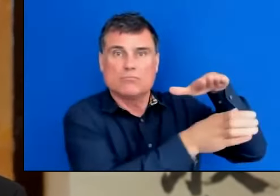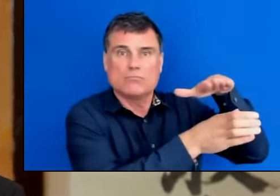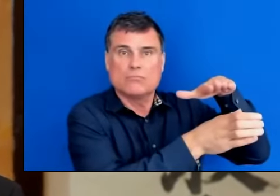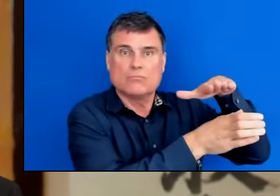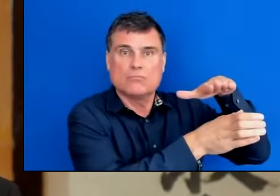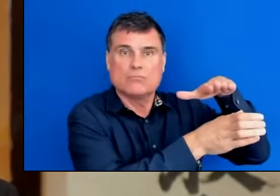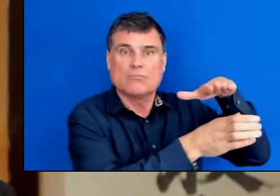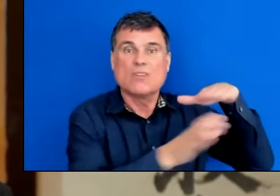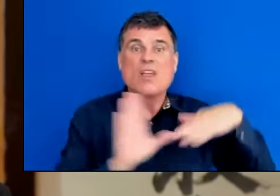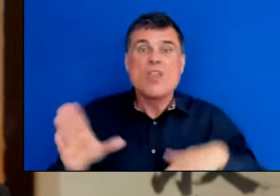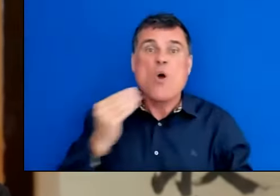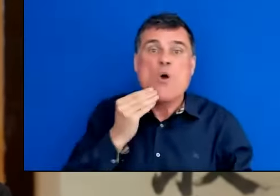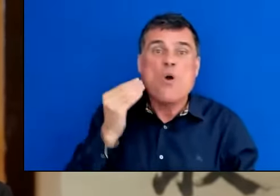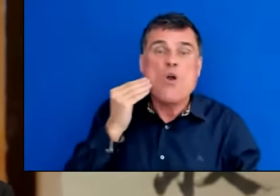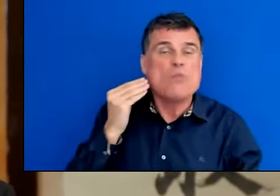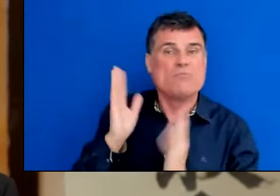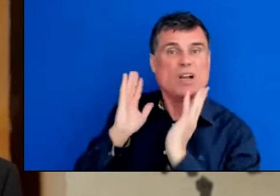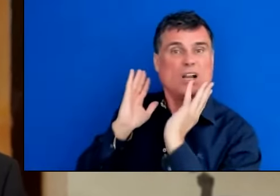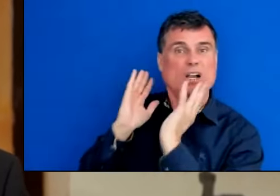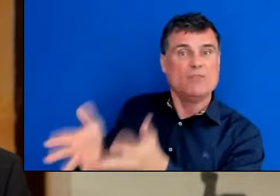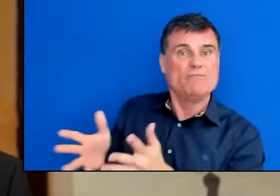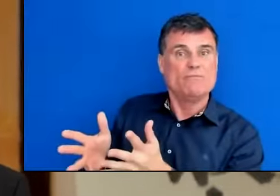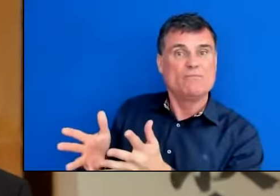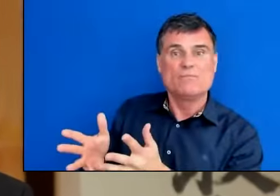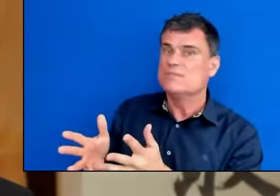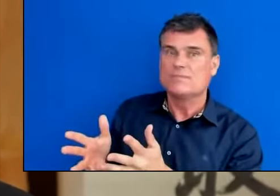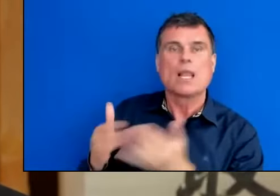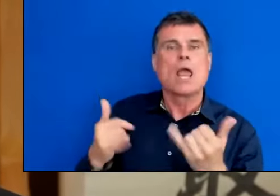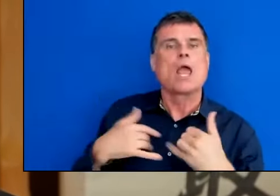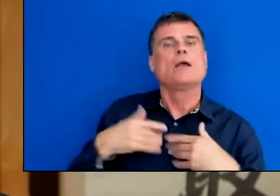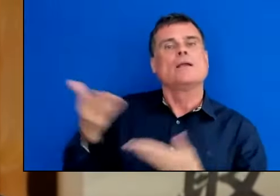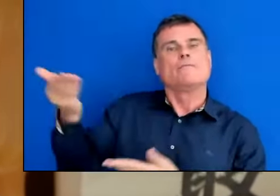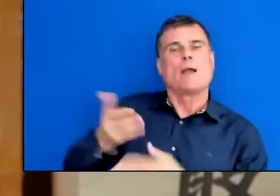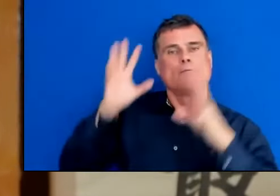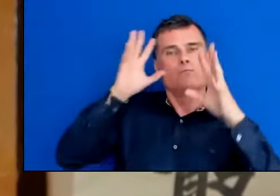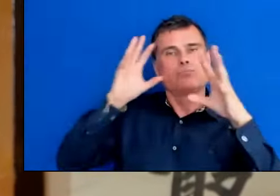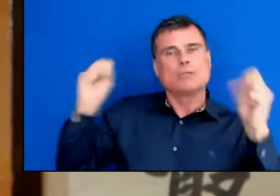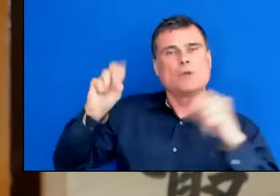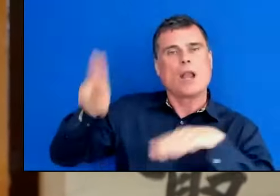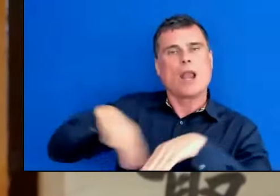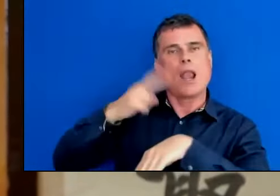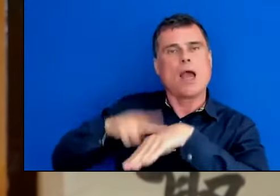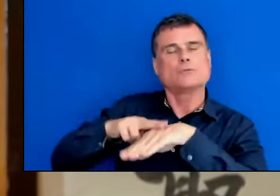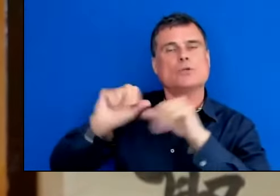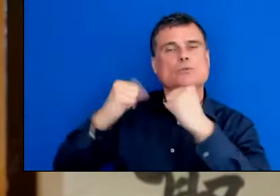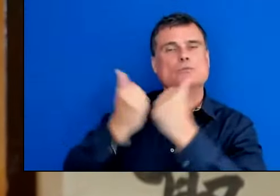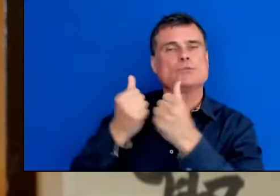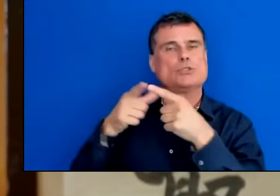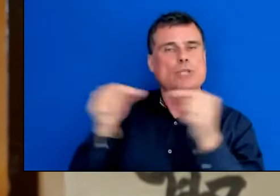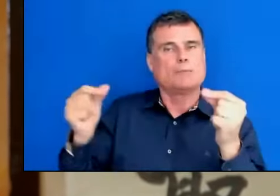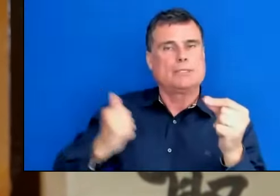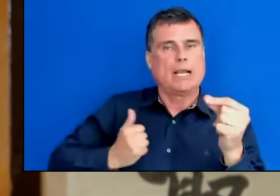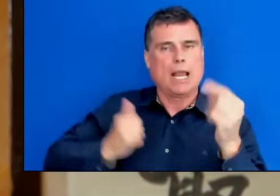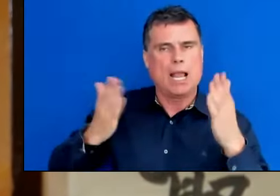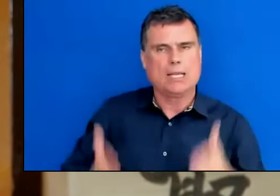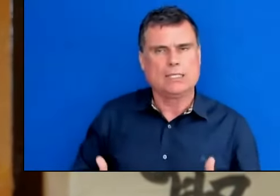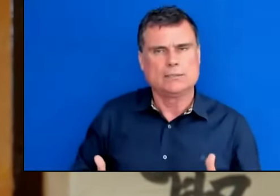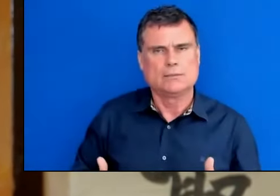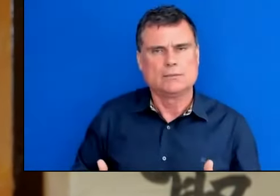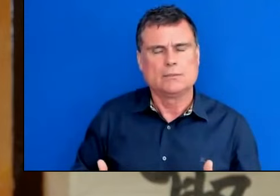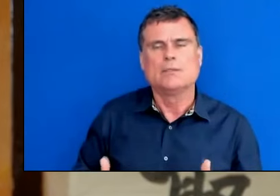and livelihoods behind. I now like to invite the President of the National Association of Japanese Canadians,